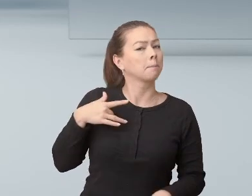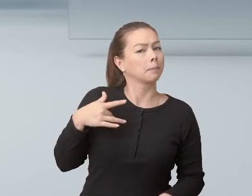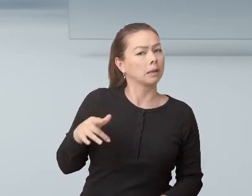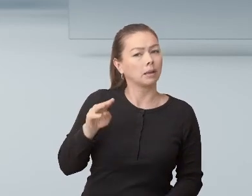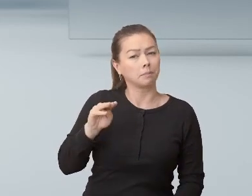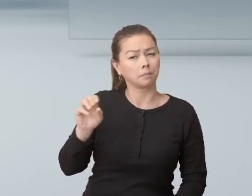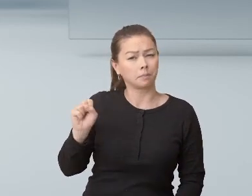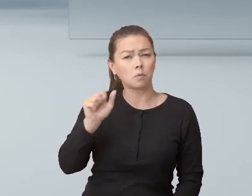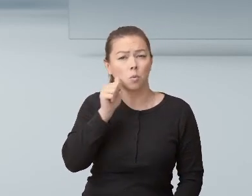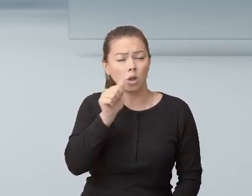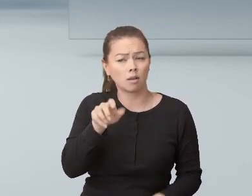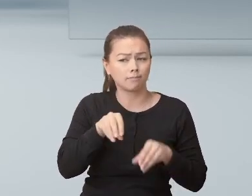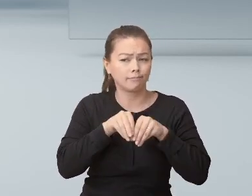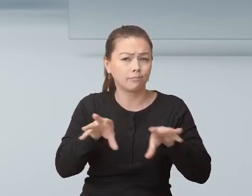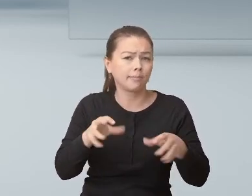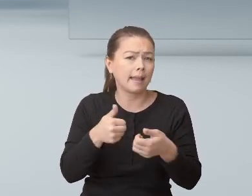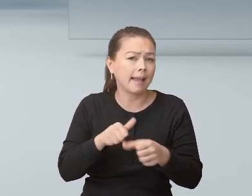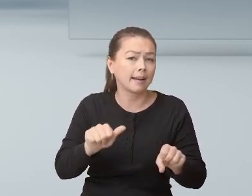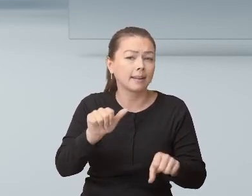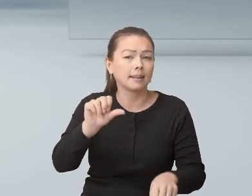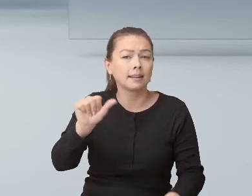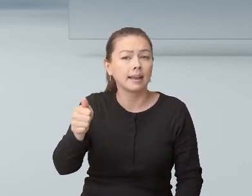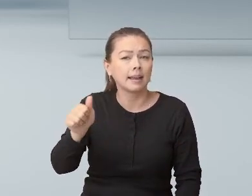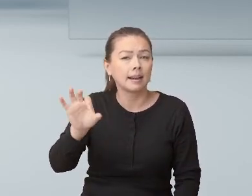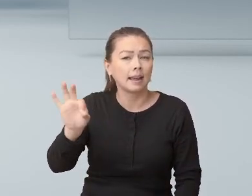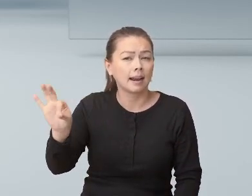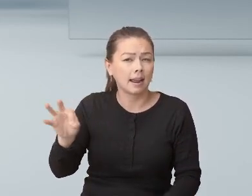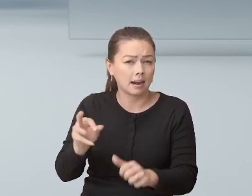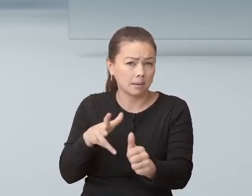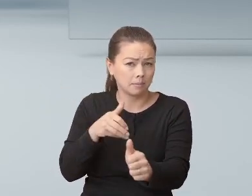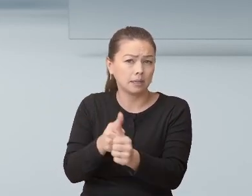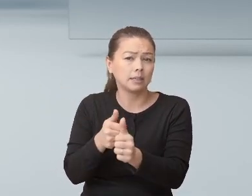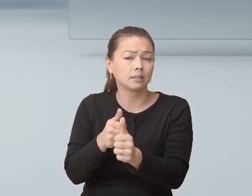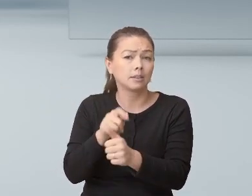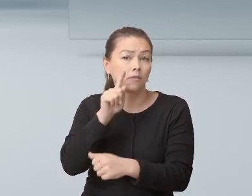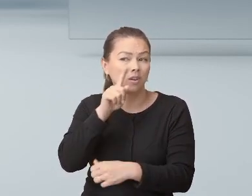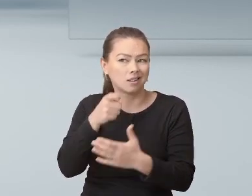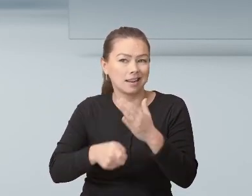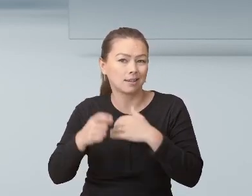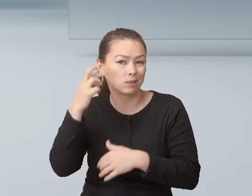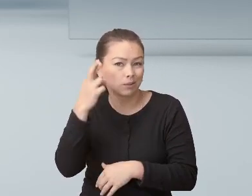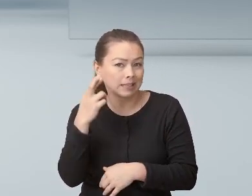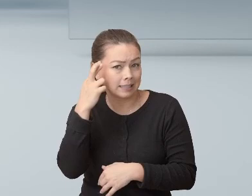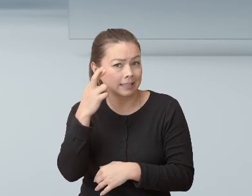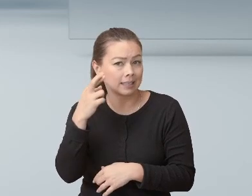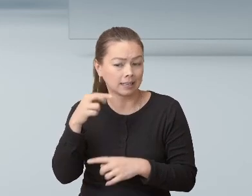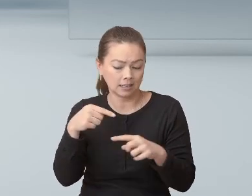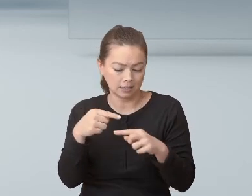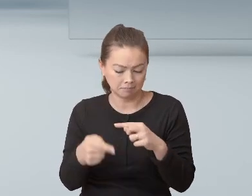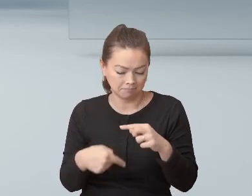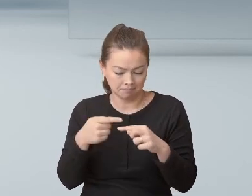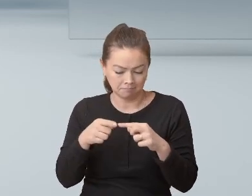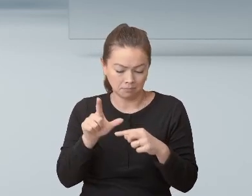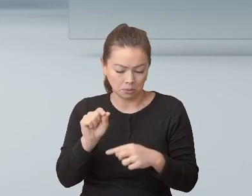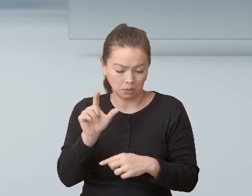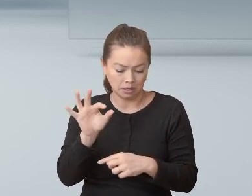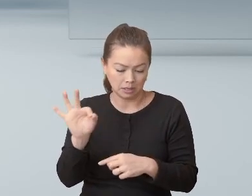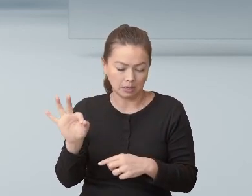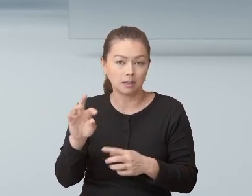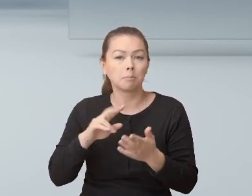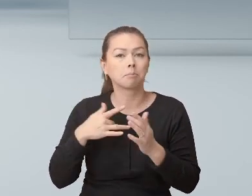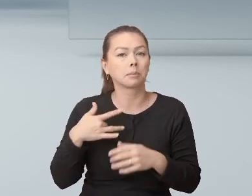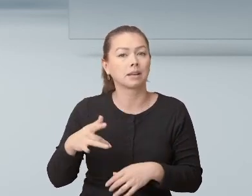1099 updates that are needed for tax purposes of fiscal year 2029 in the fourth quarter. And that's